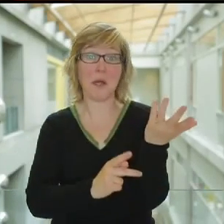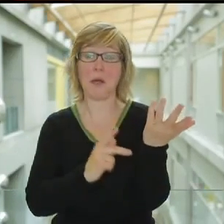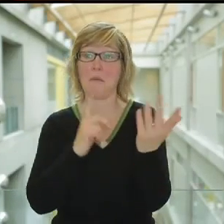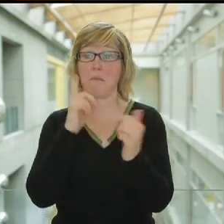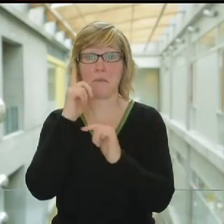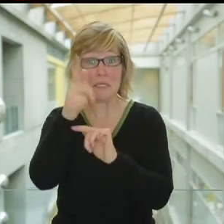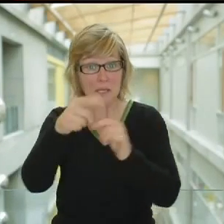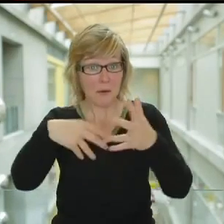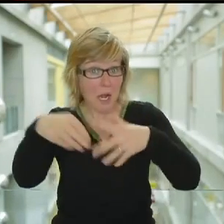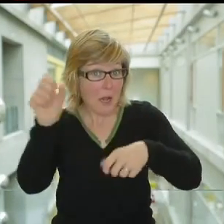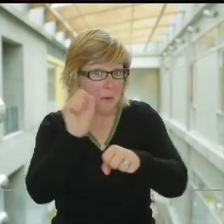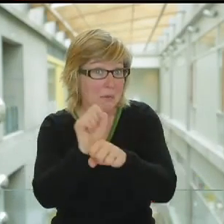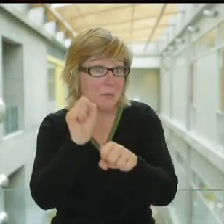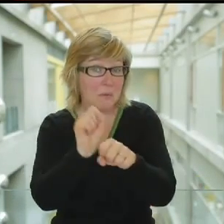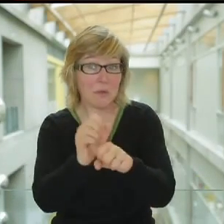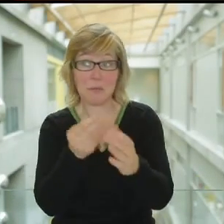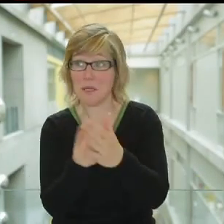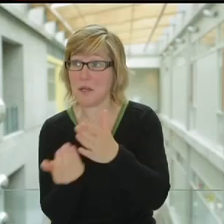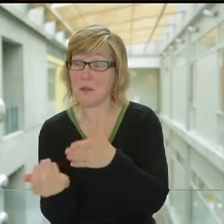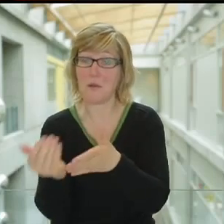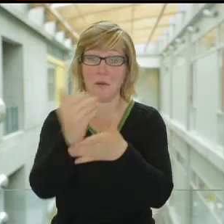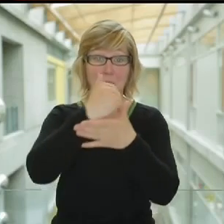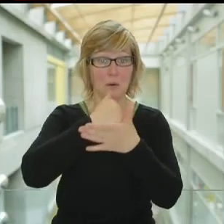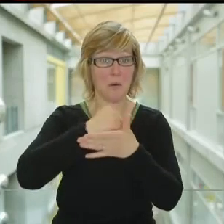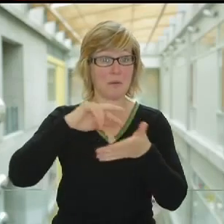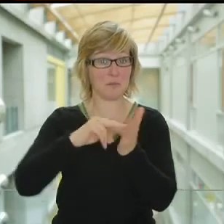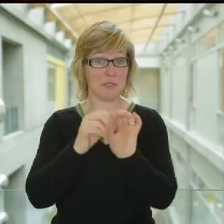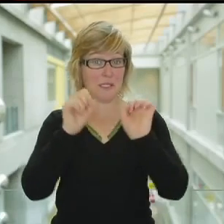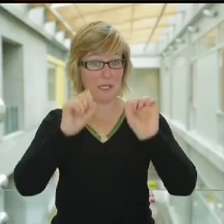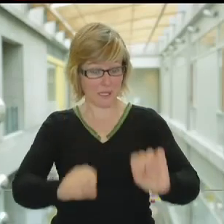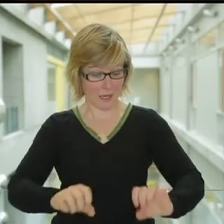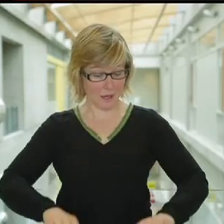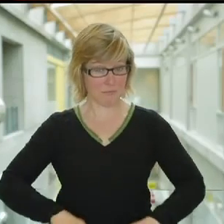that lead them to secure great employment in the country and to